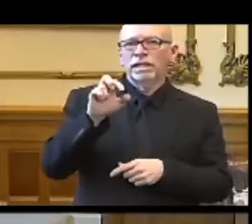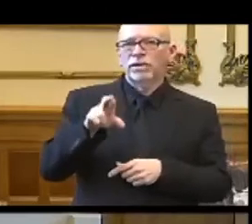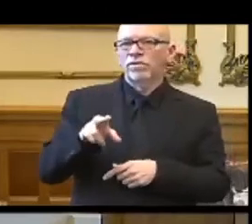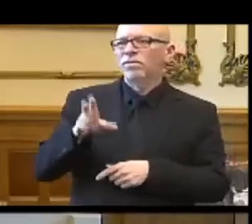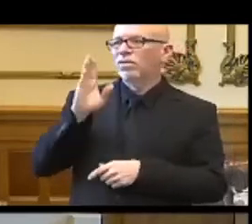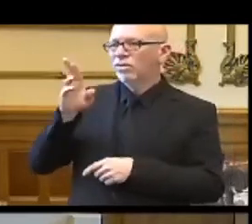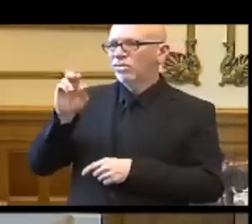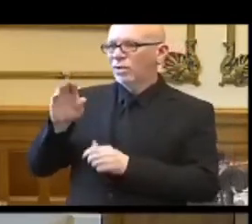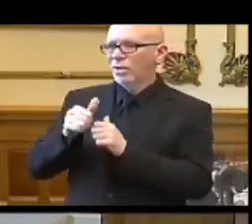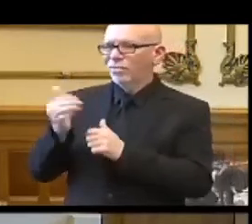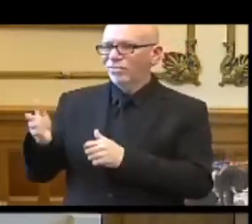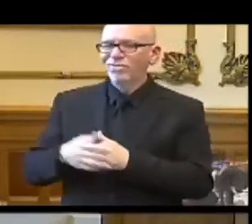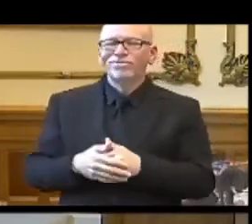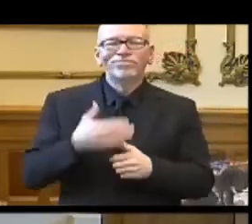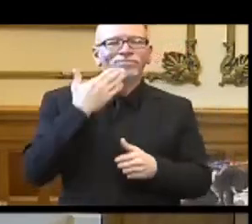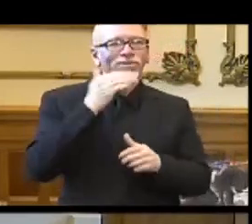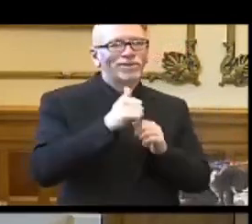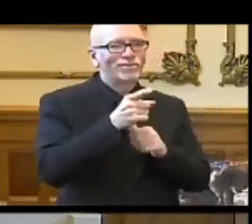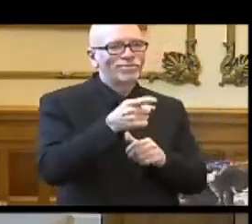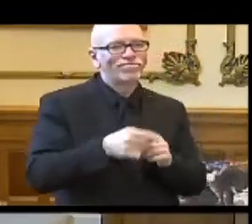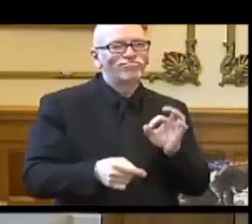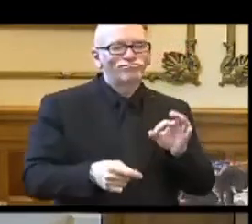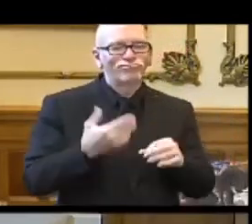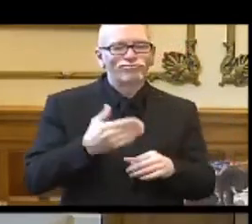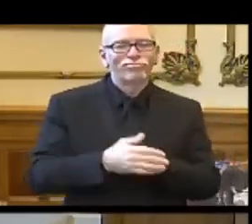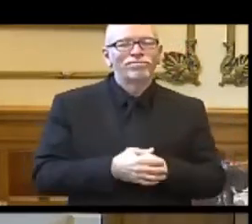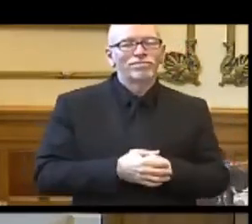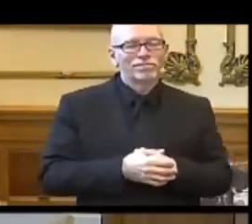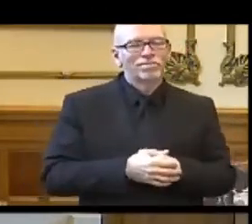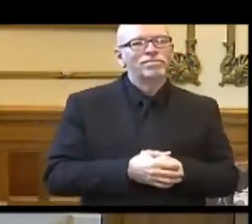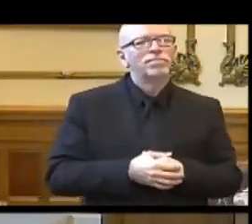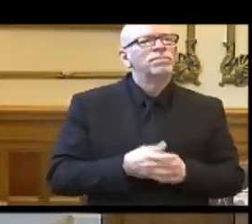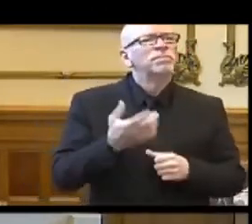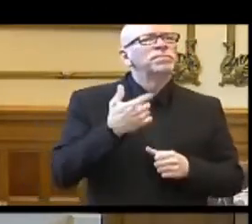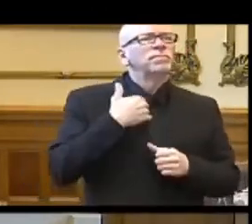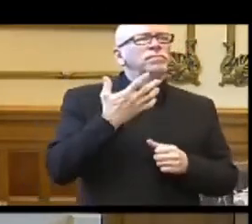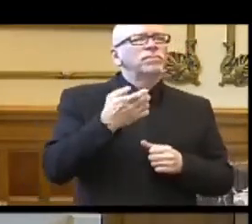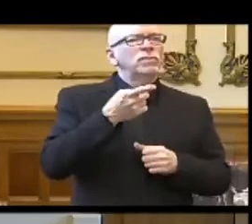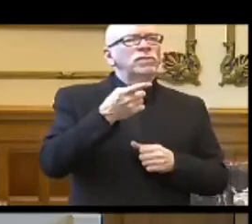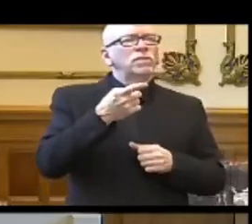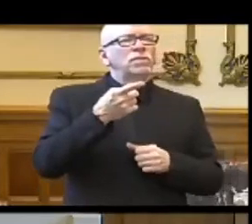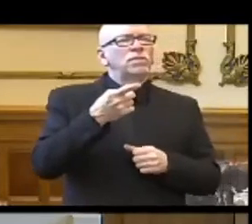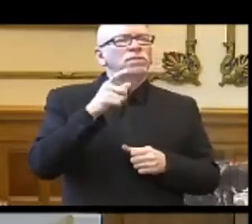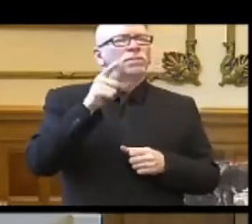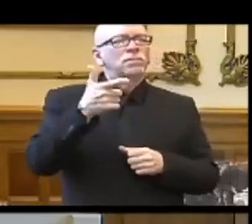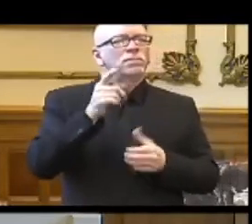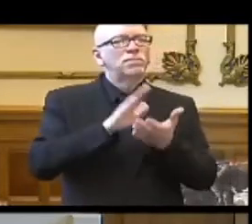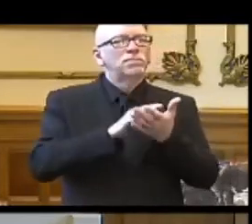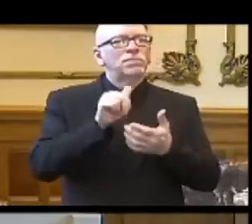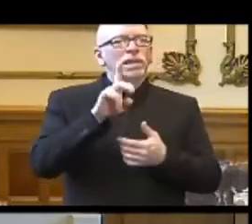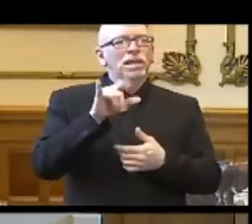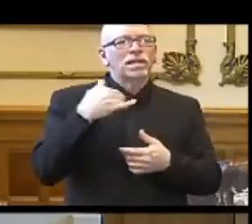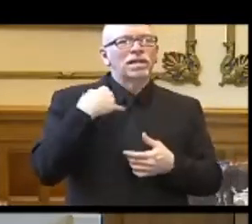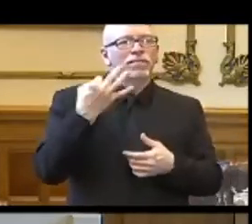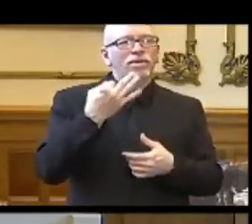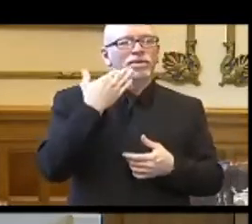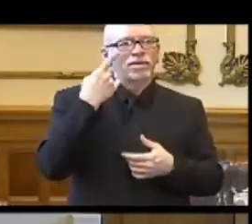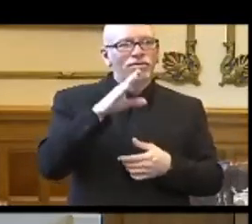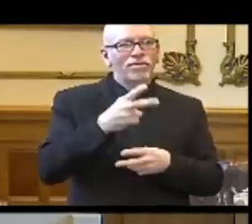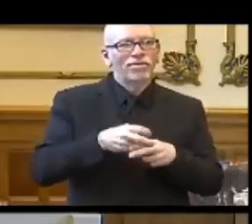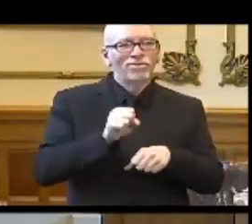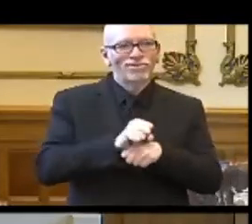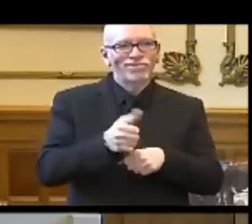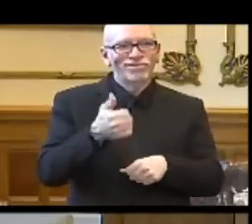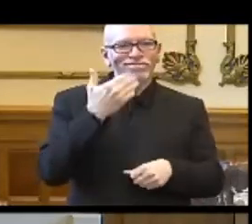you? Good. How about you, Governor? Great. Thank you. Great. I wanted to second your shout out to Andy from Friday. Thank you for your hard work.